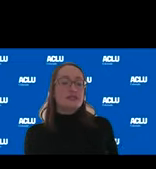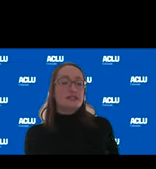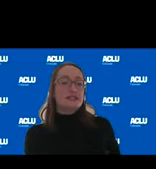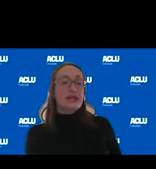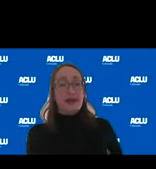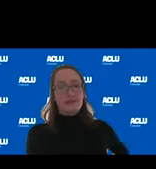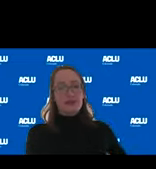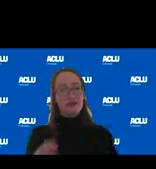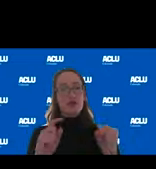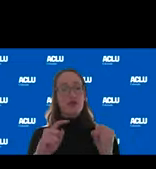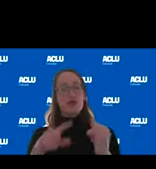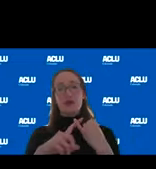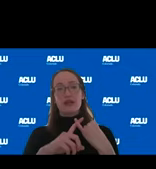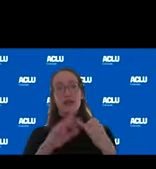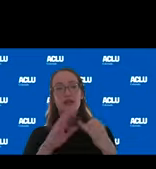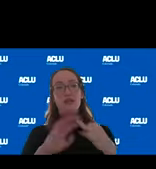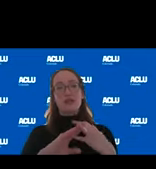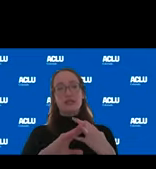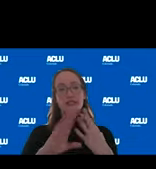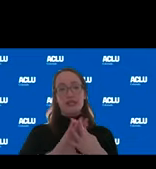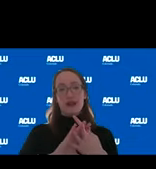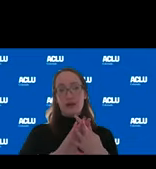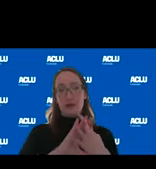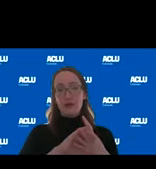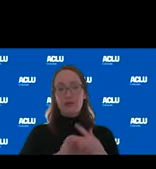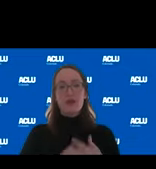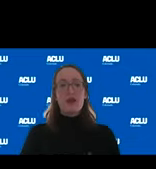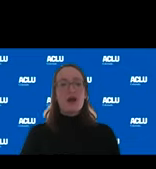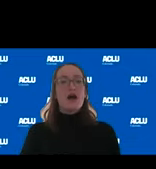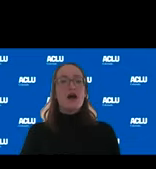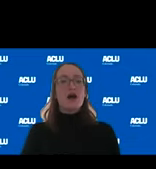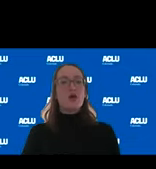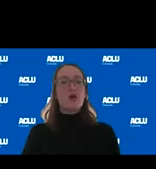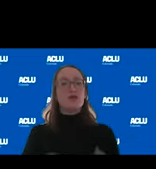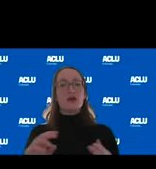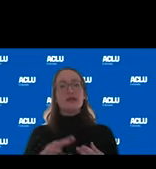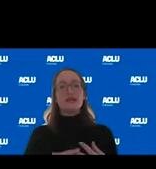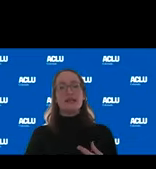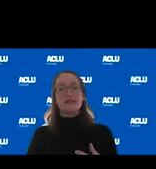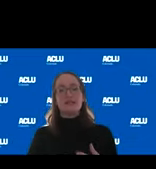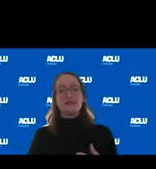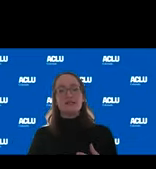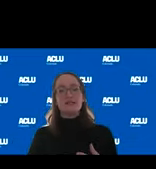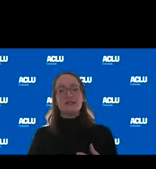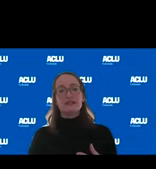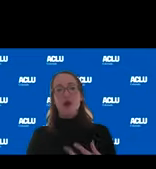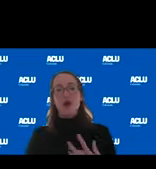And so the states that have this are Oregon, Washington, and Colorado. In Oregon, it